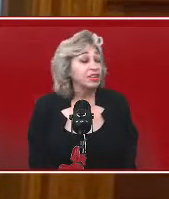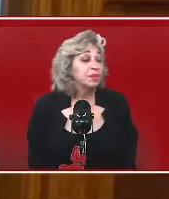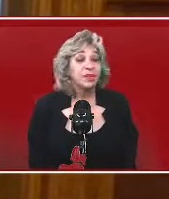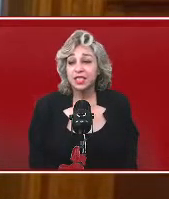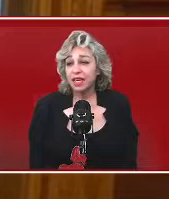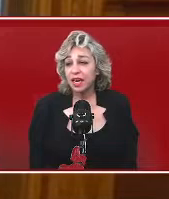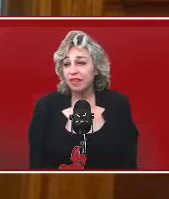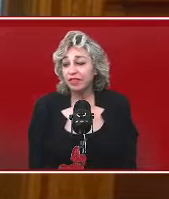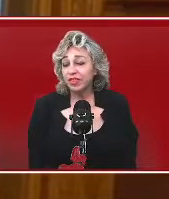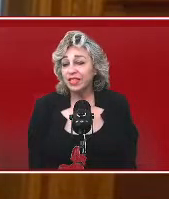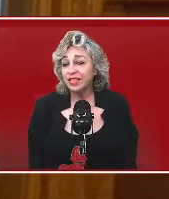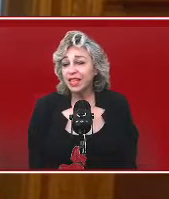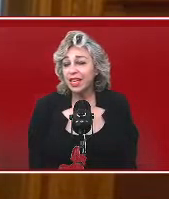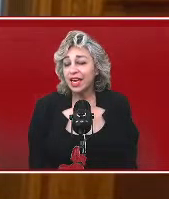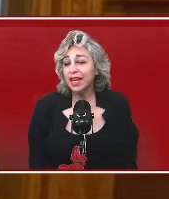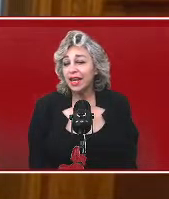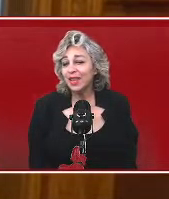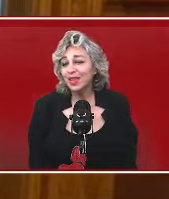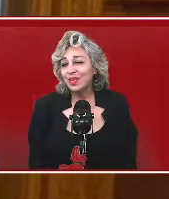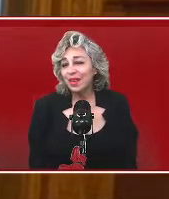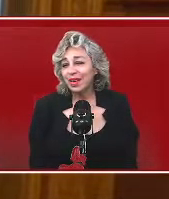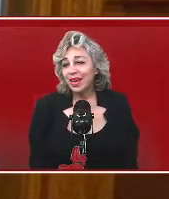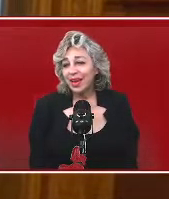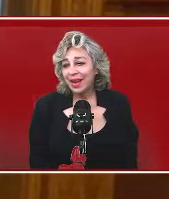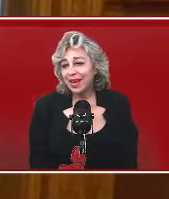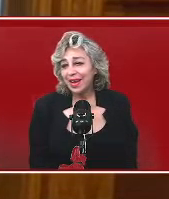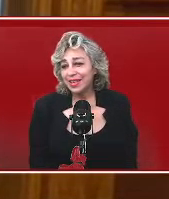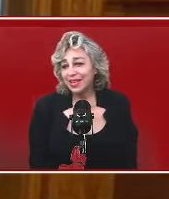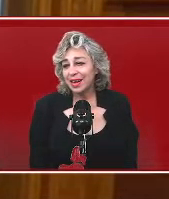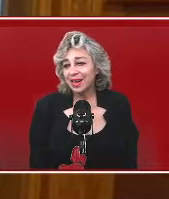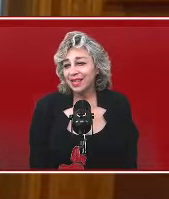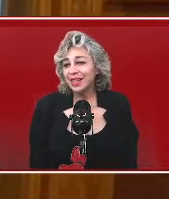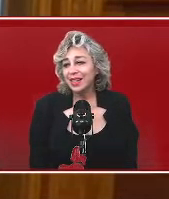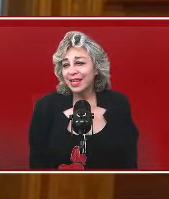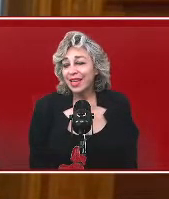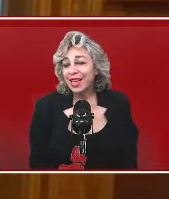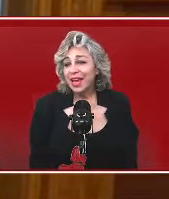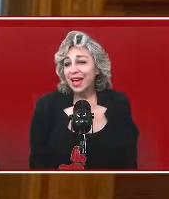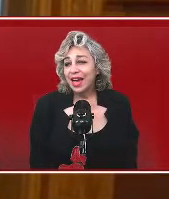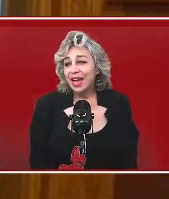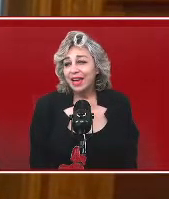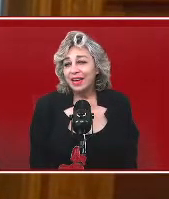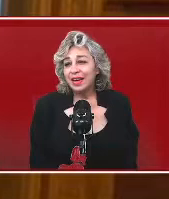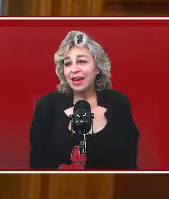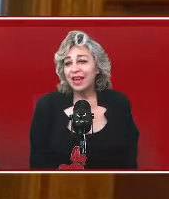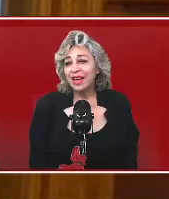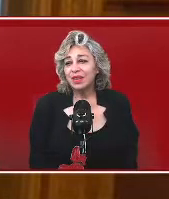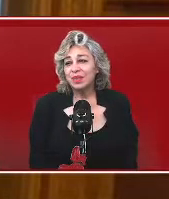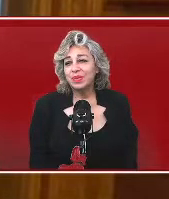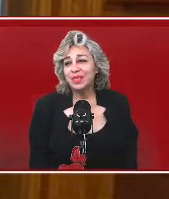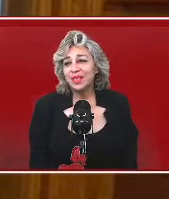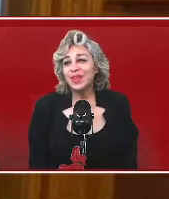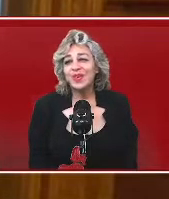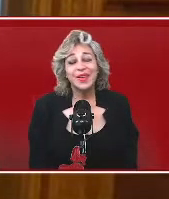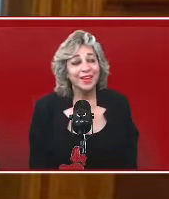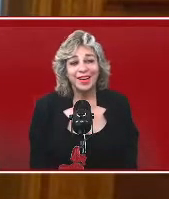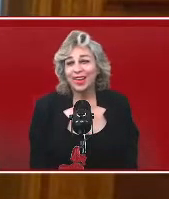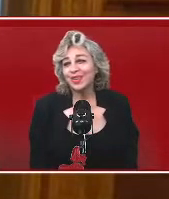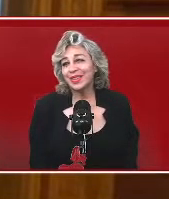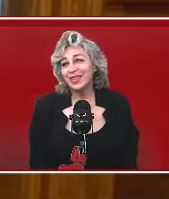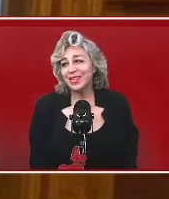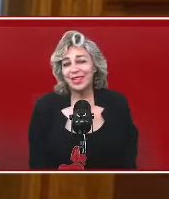Thank you very much for visiting. And hello, Carla Escarlata and Hector Bucillo